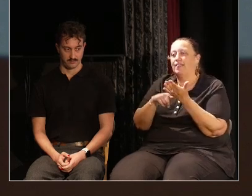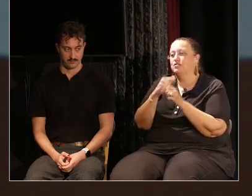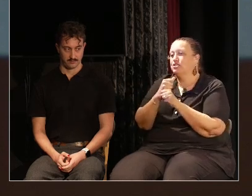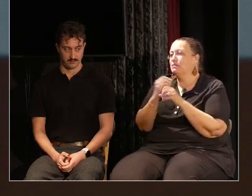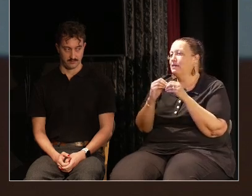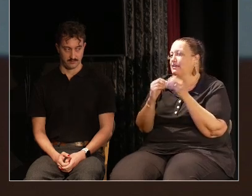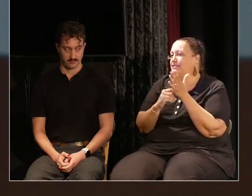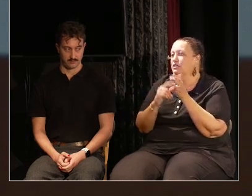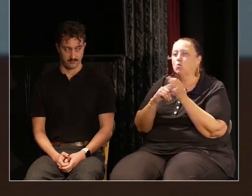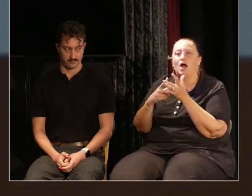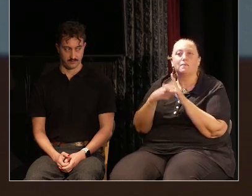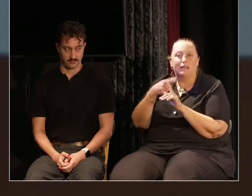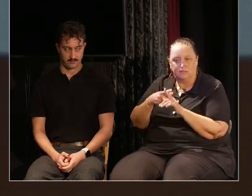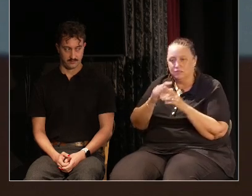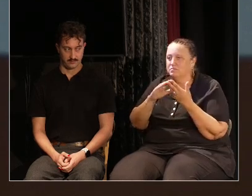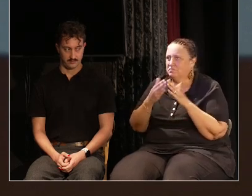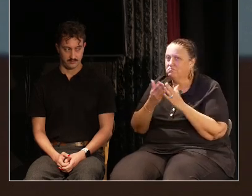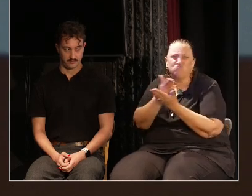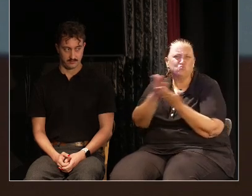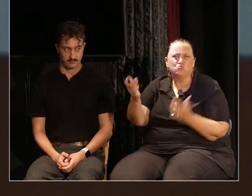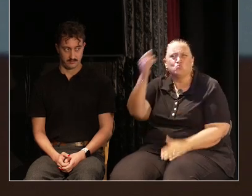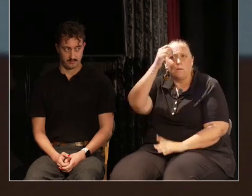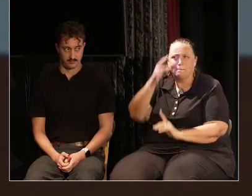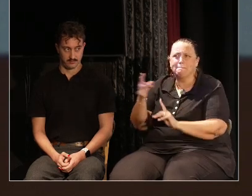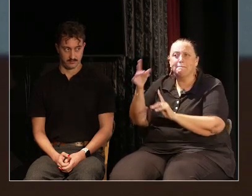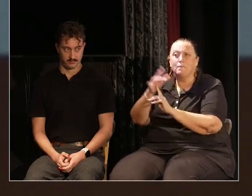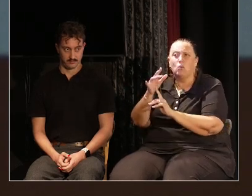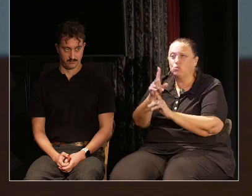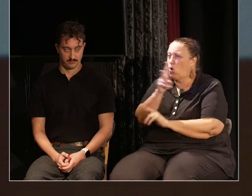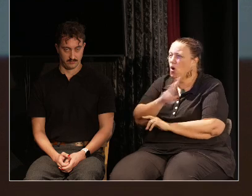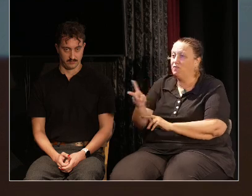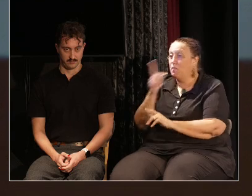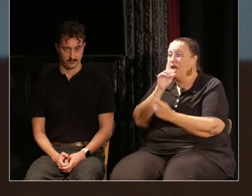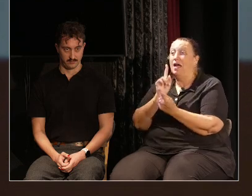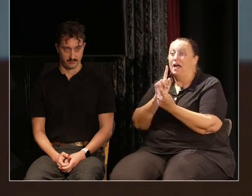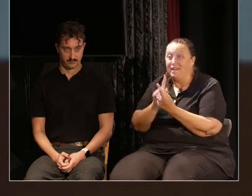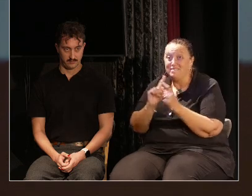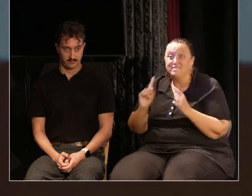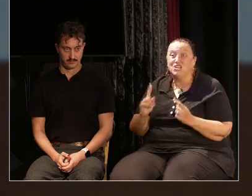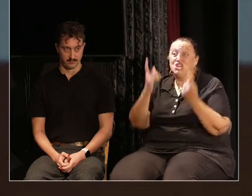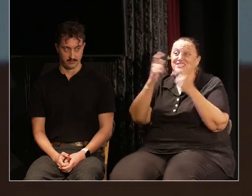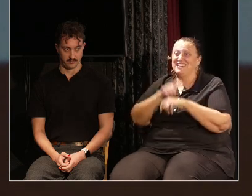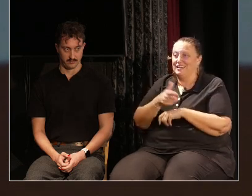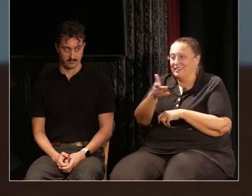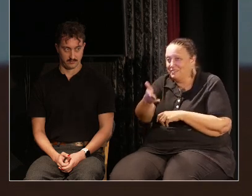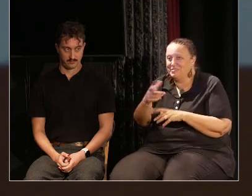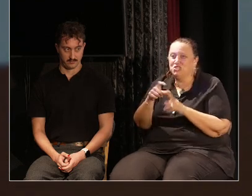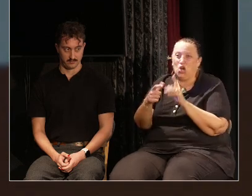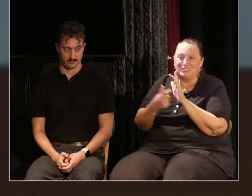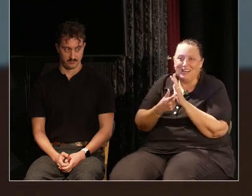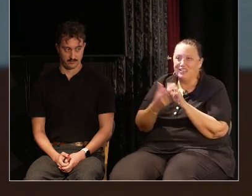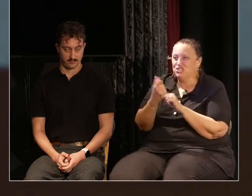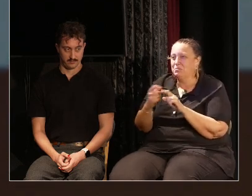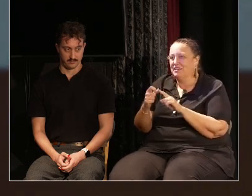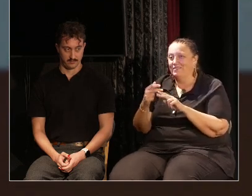so important. That is, as you all know, very often the place where people first turn up to get their health needs seen.